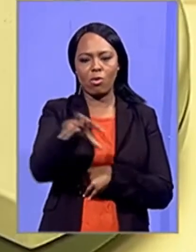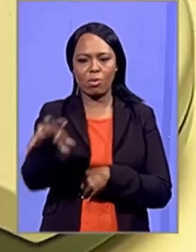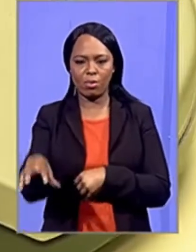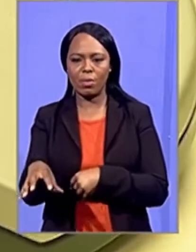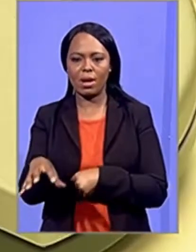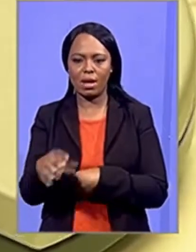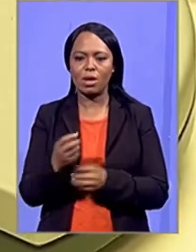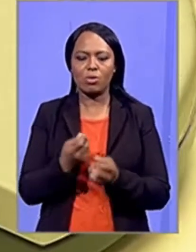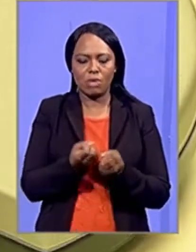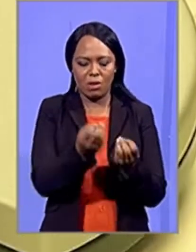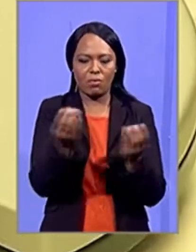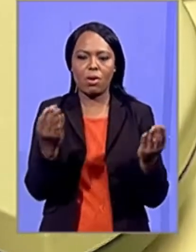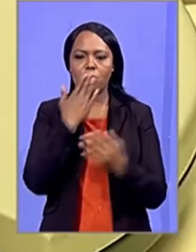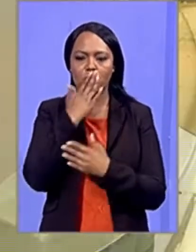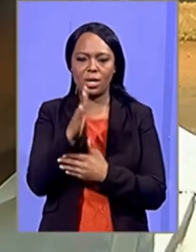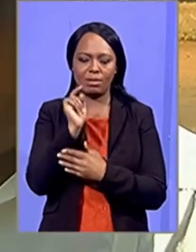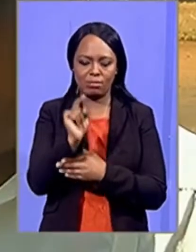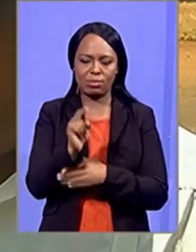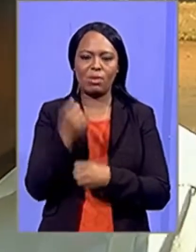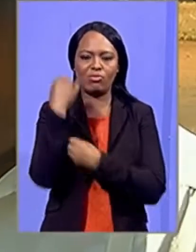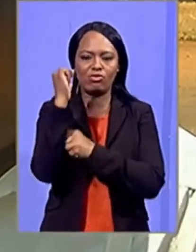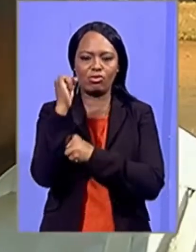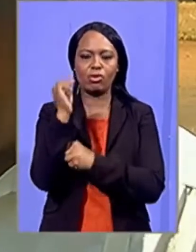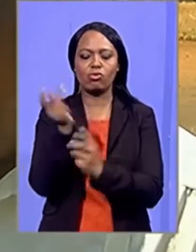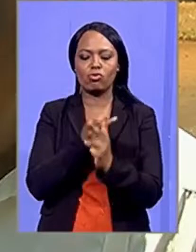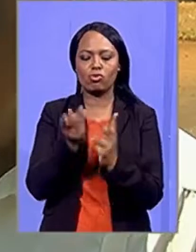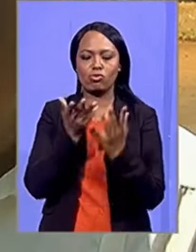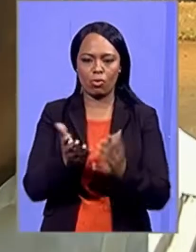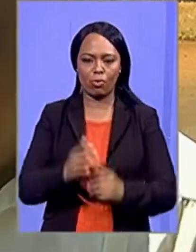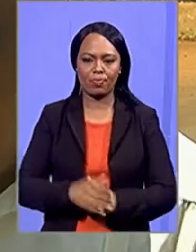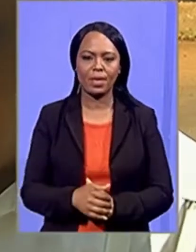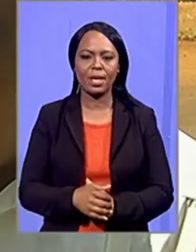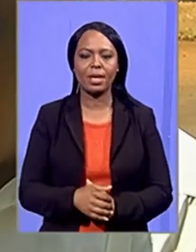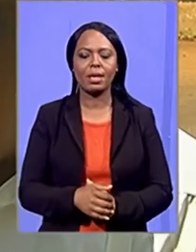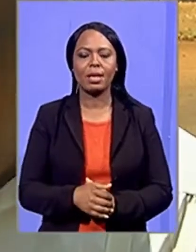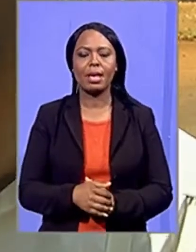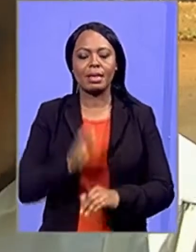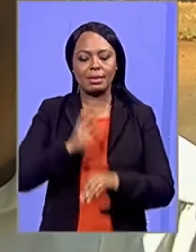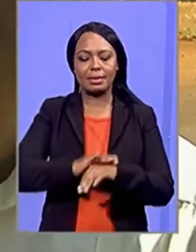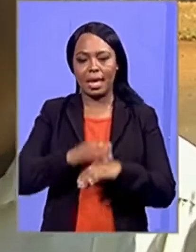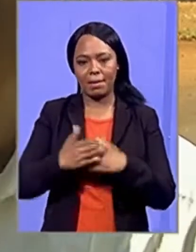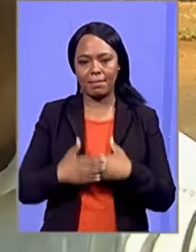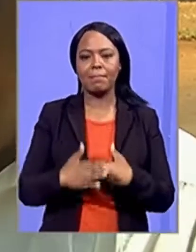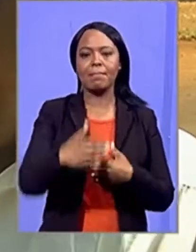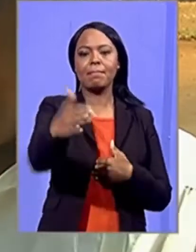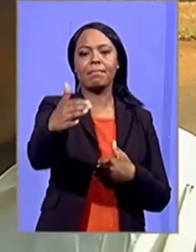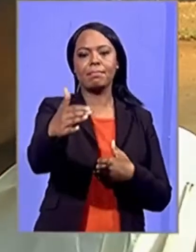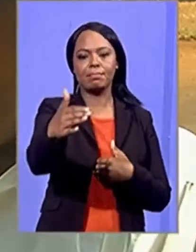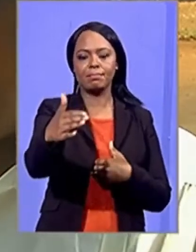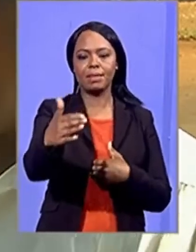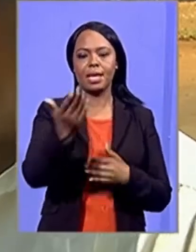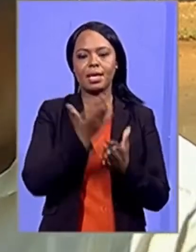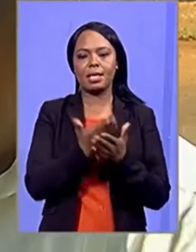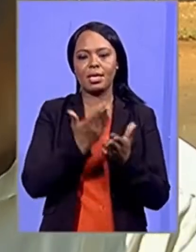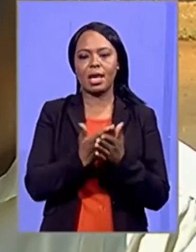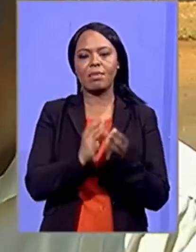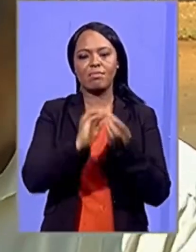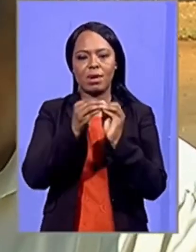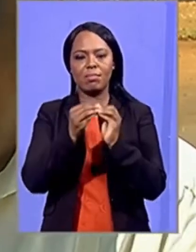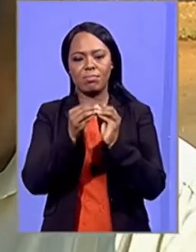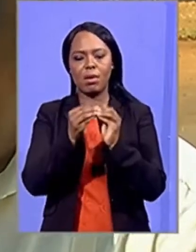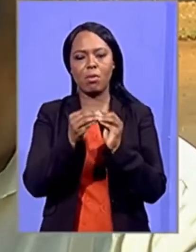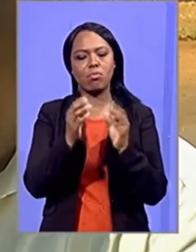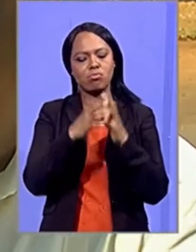All the other 3 districts must all have this, and of course with time we may be able to develop to some